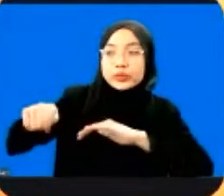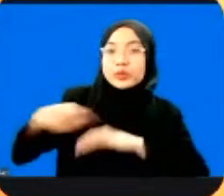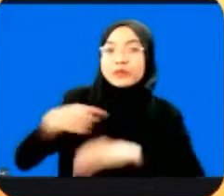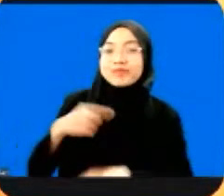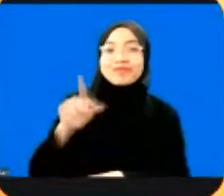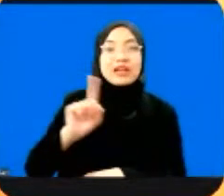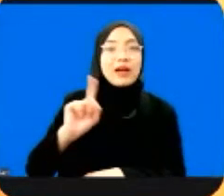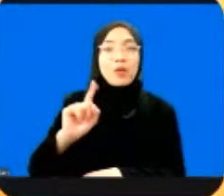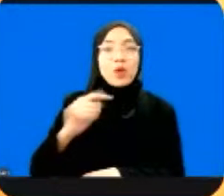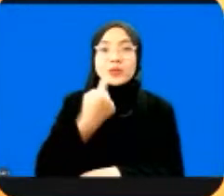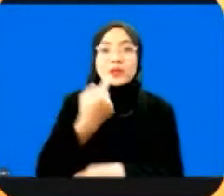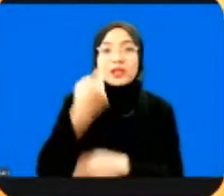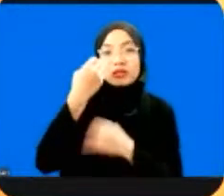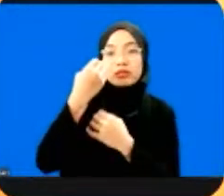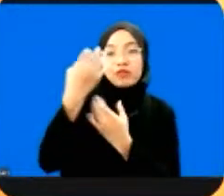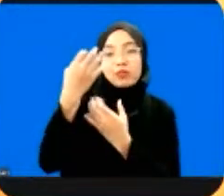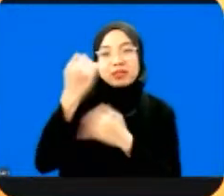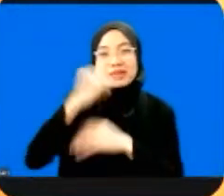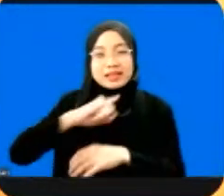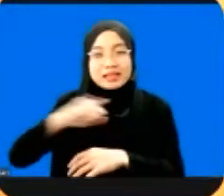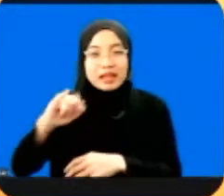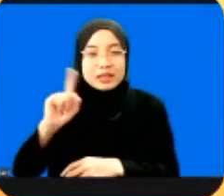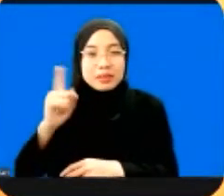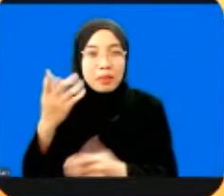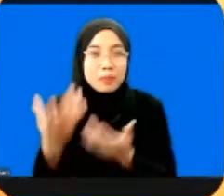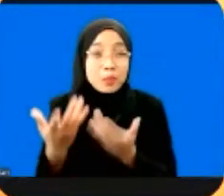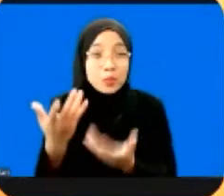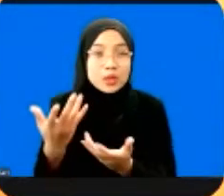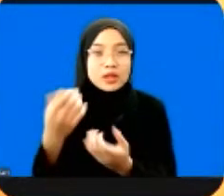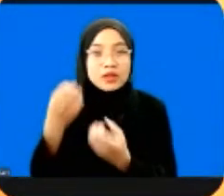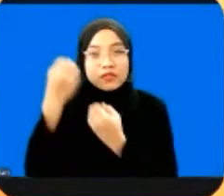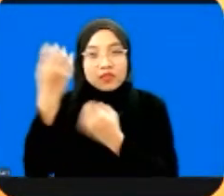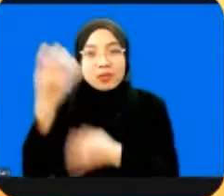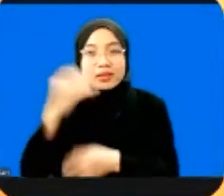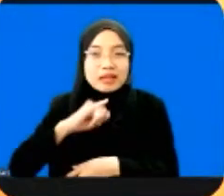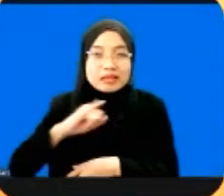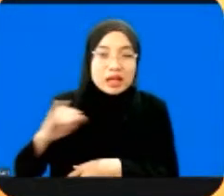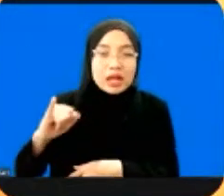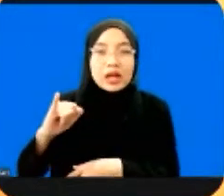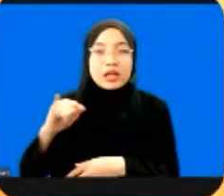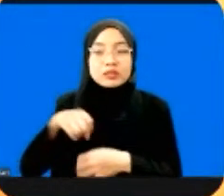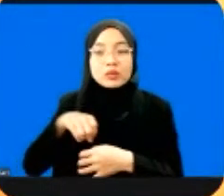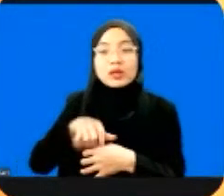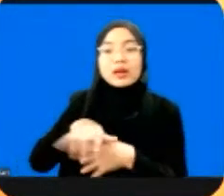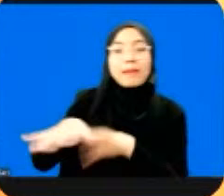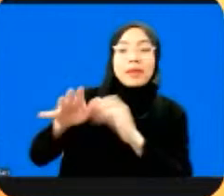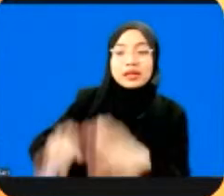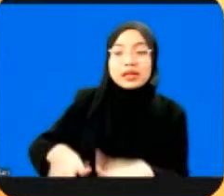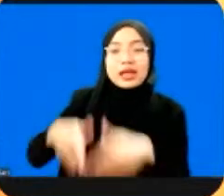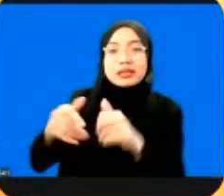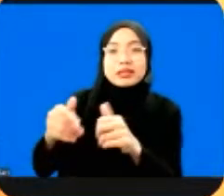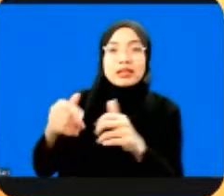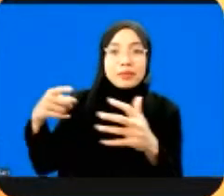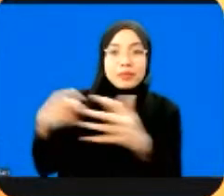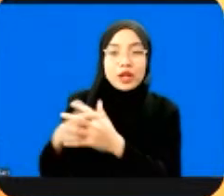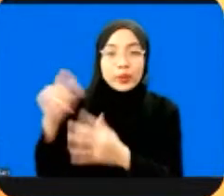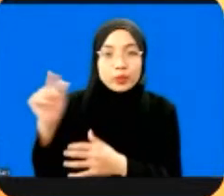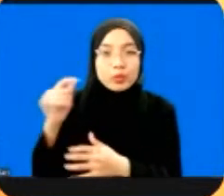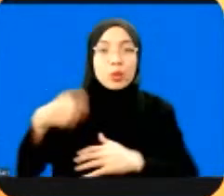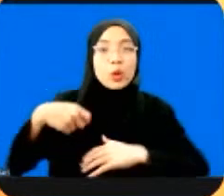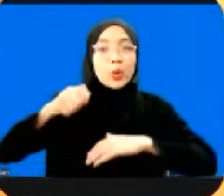adversely impact the election, the results of the election, criminal punishment can